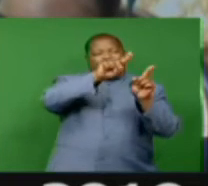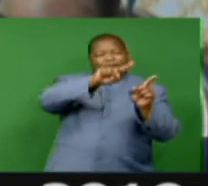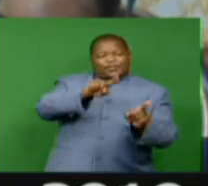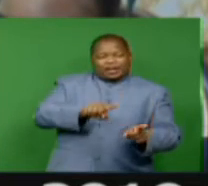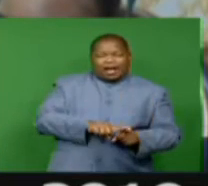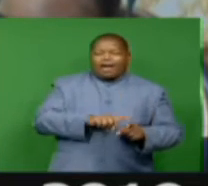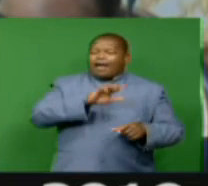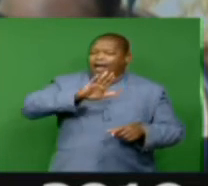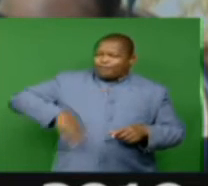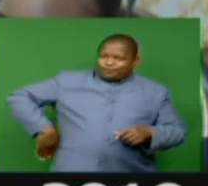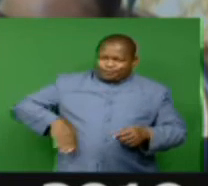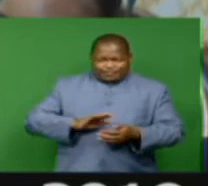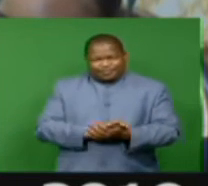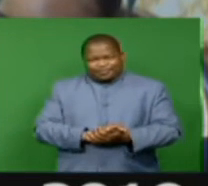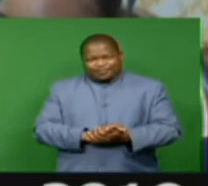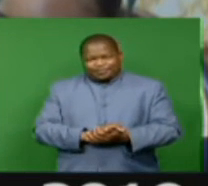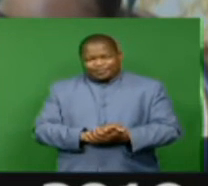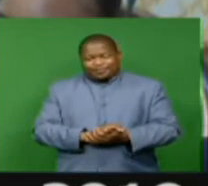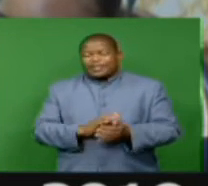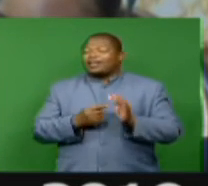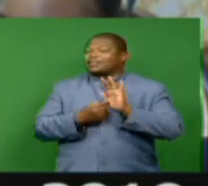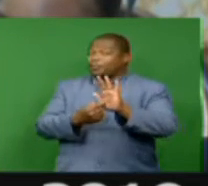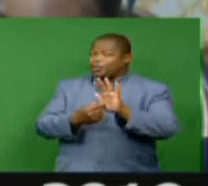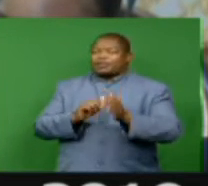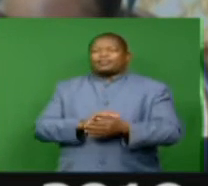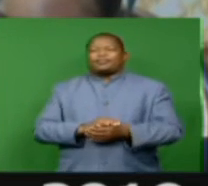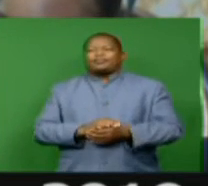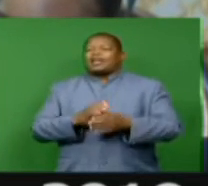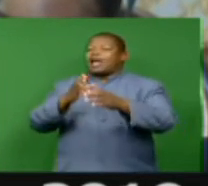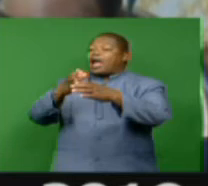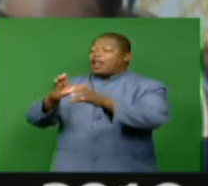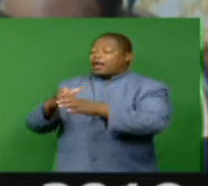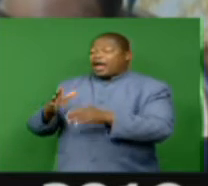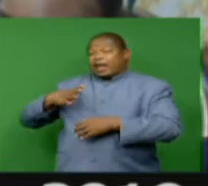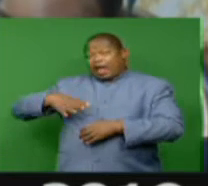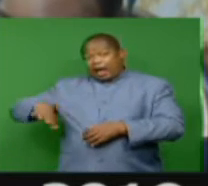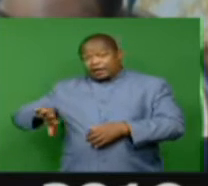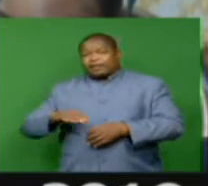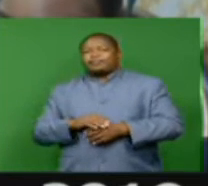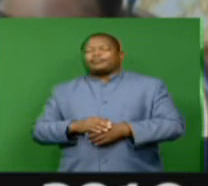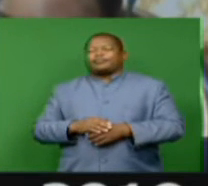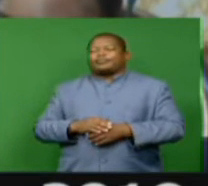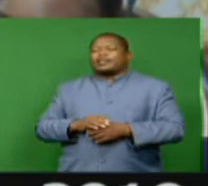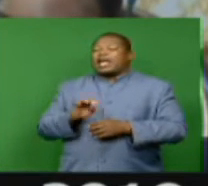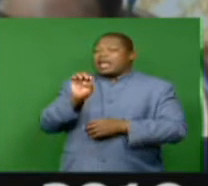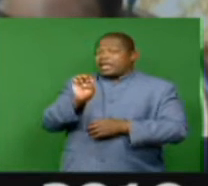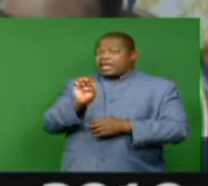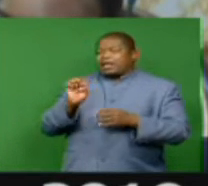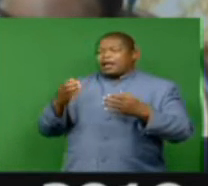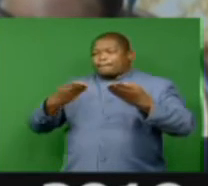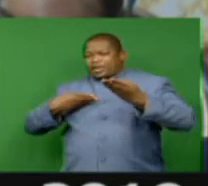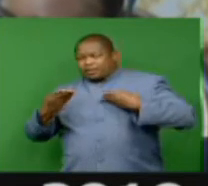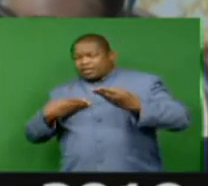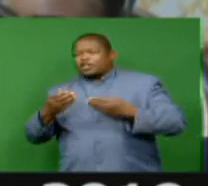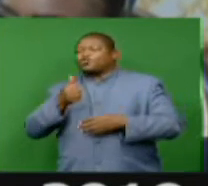For example, platforms of some countries account for 75%